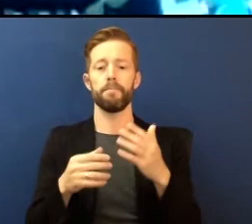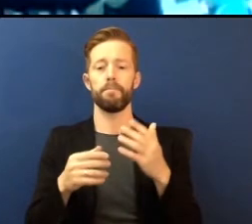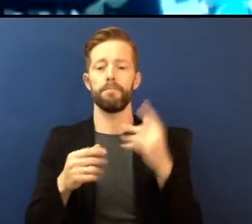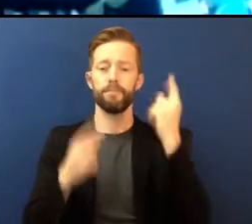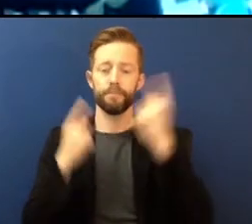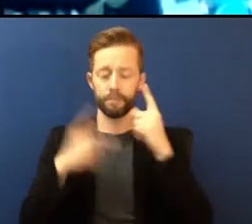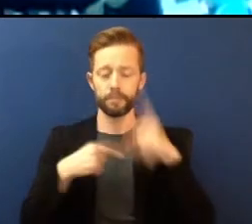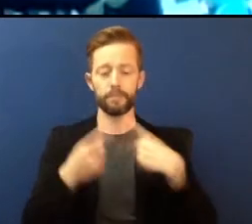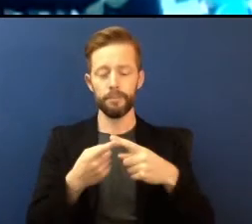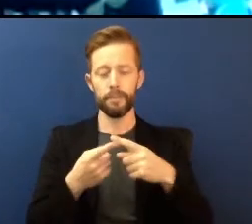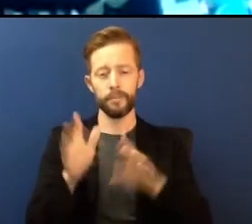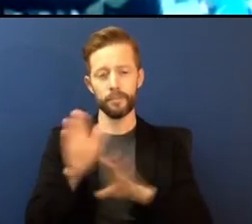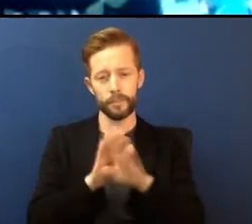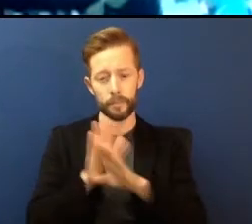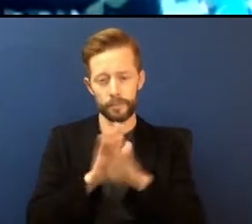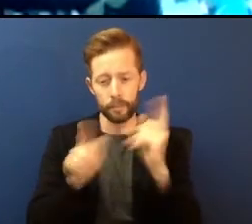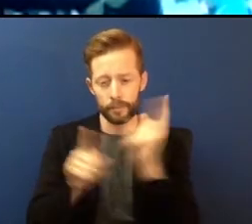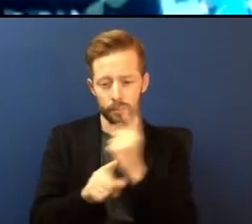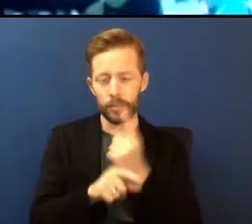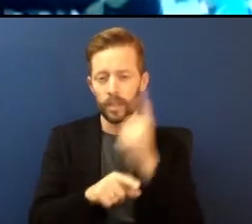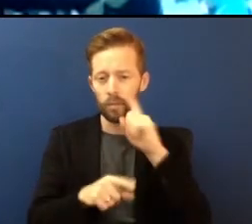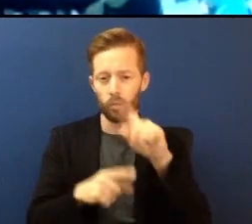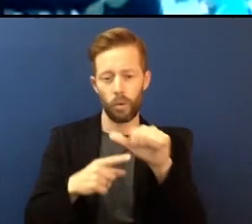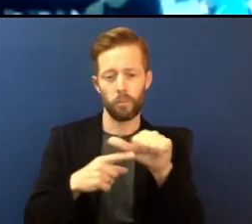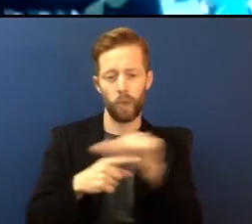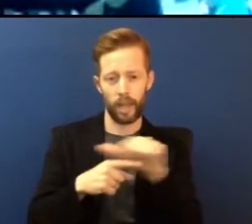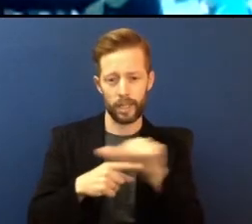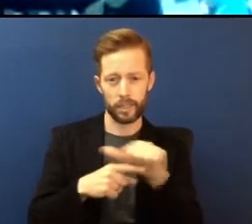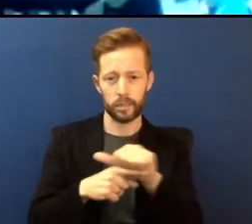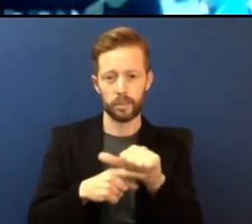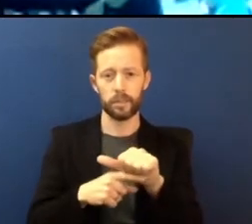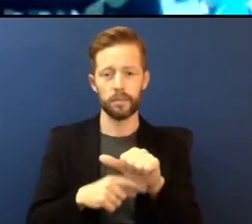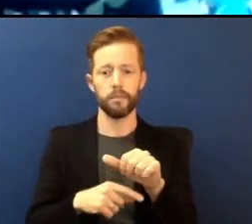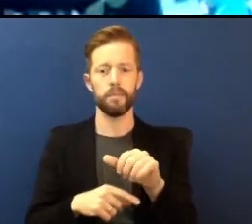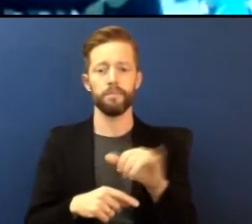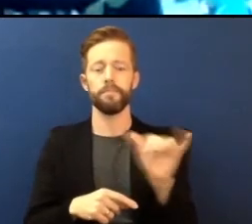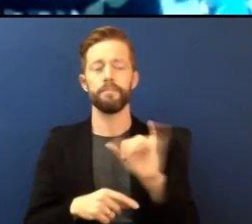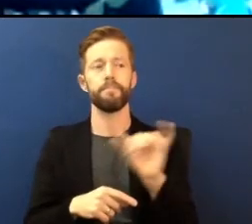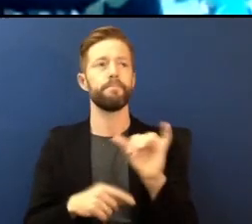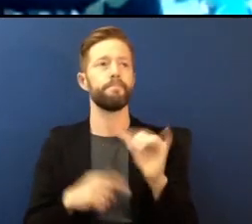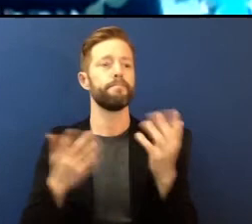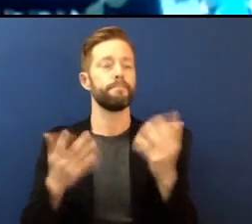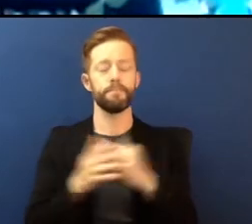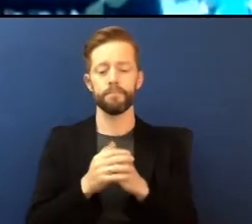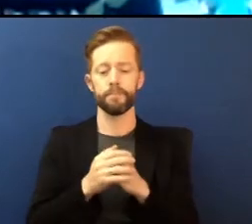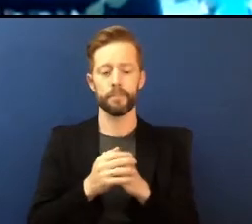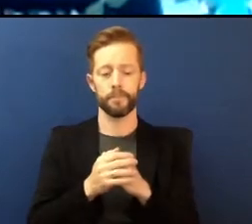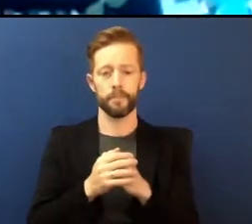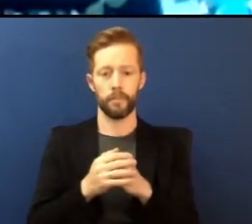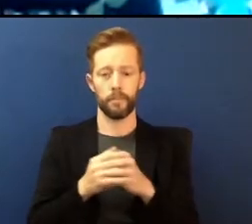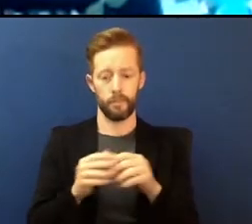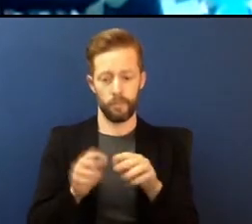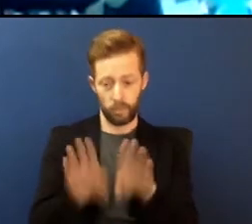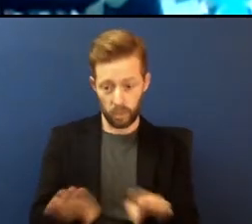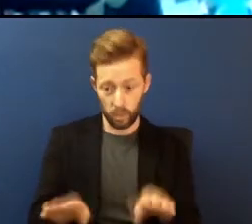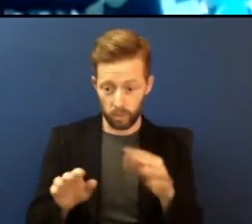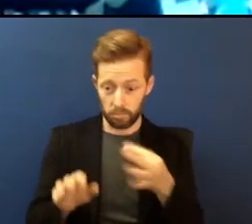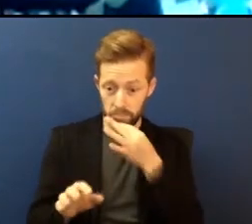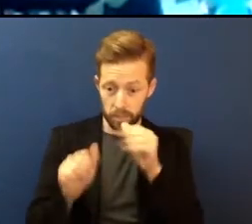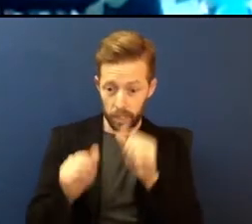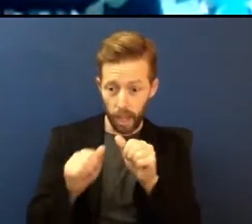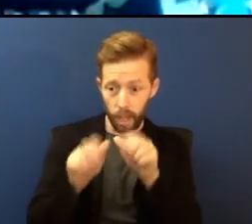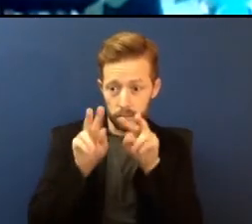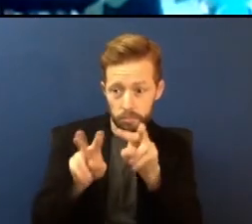some amount of thinking about developmental appropriateness for the practices, like to what degree can children engage